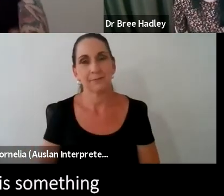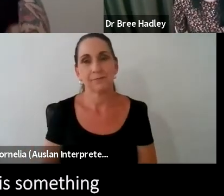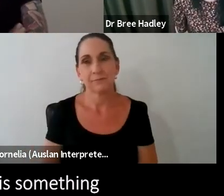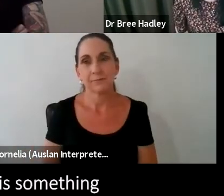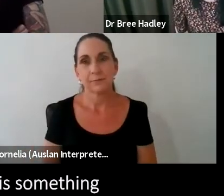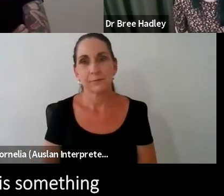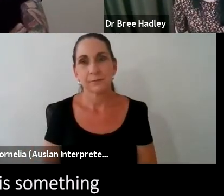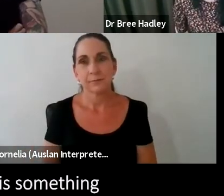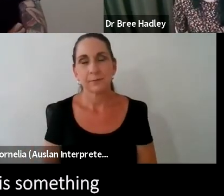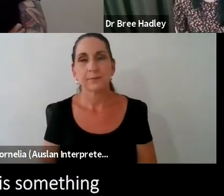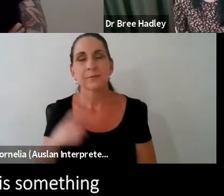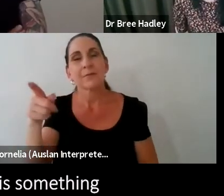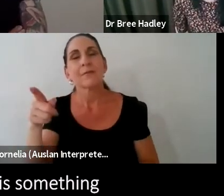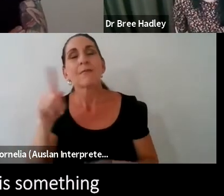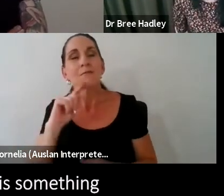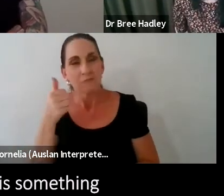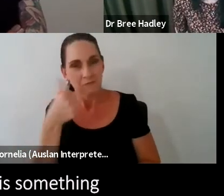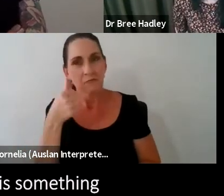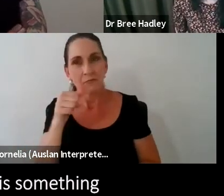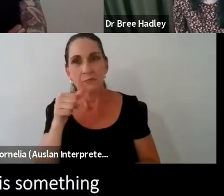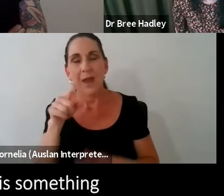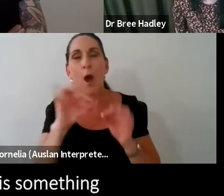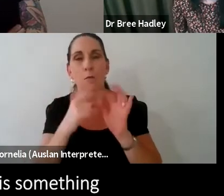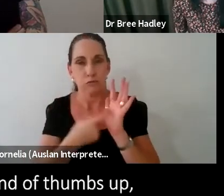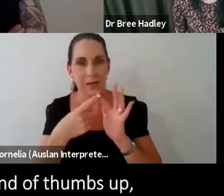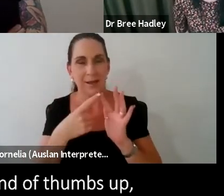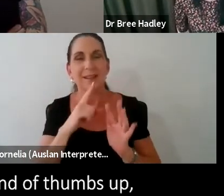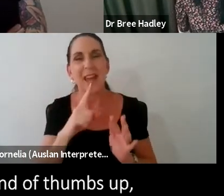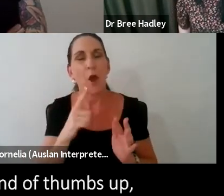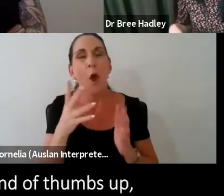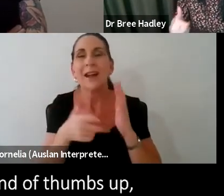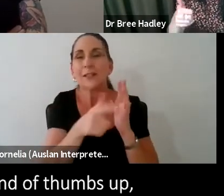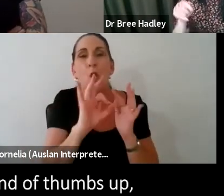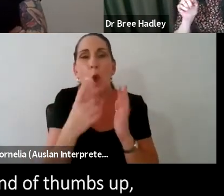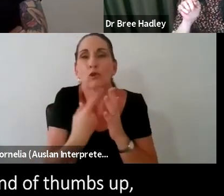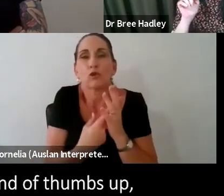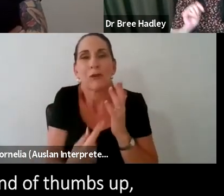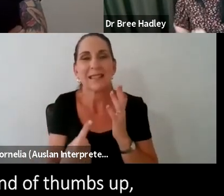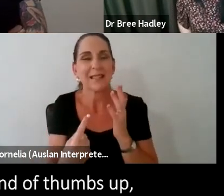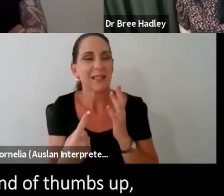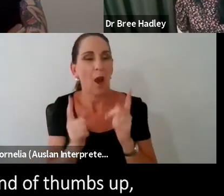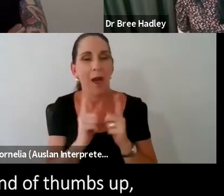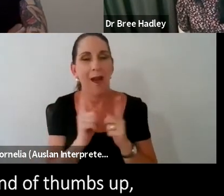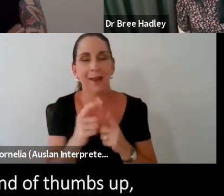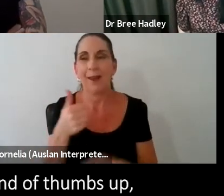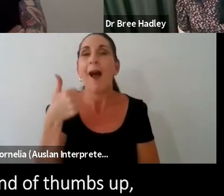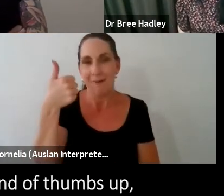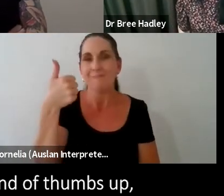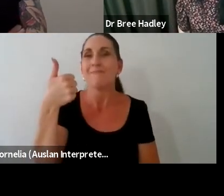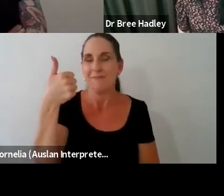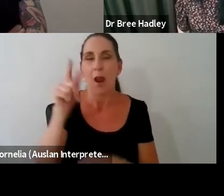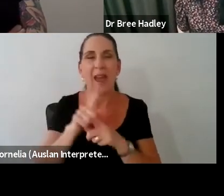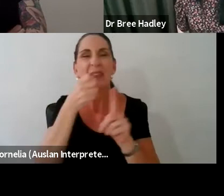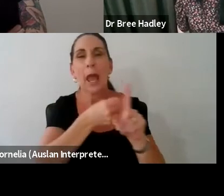Allyship is something that is more than a sentiment and more than a kind of thumbs up like the campaign.